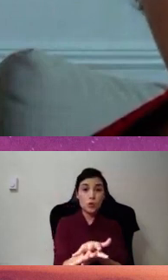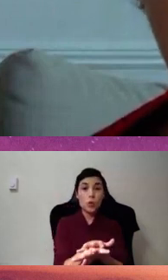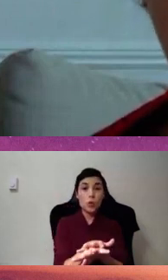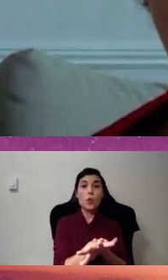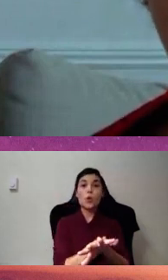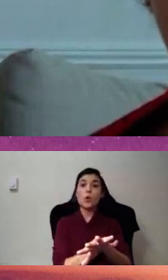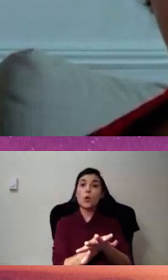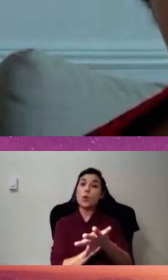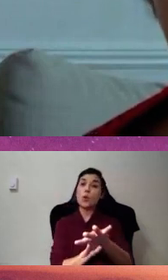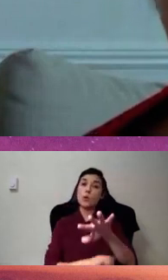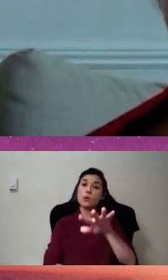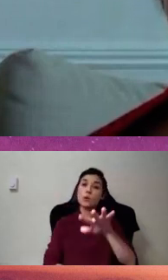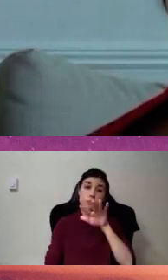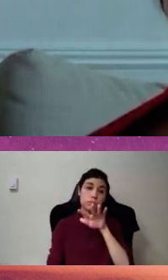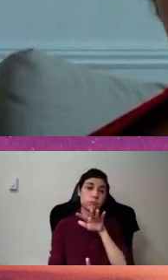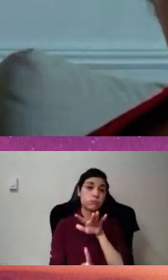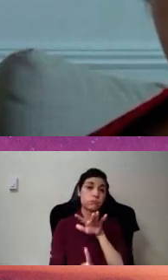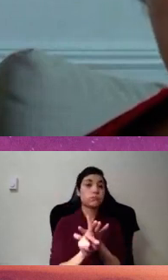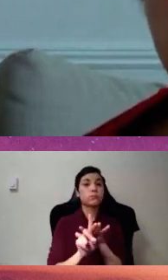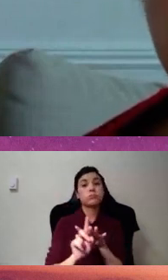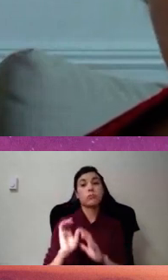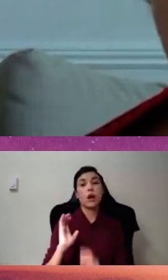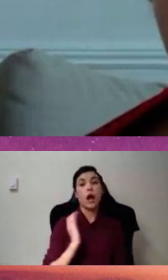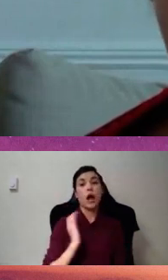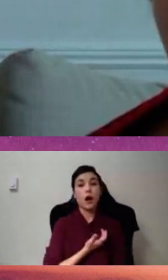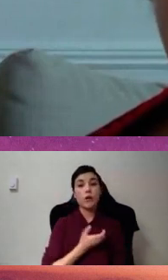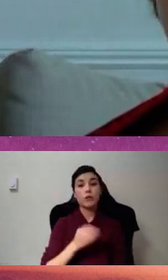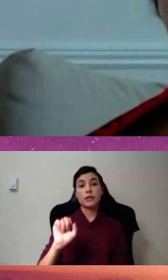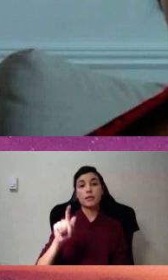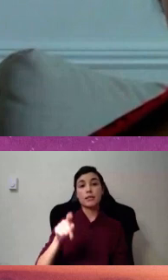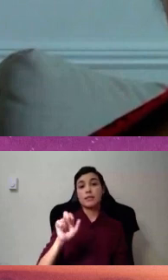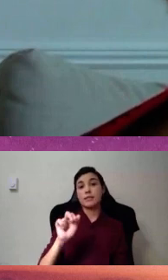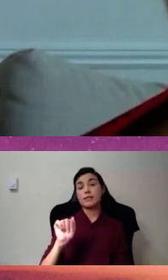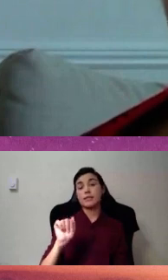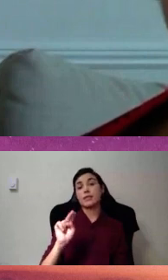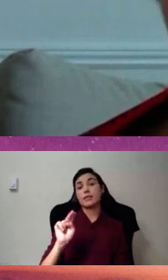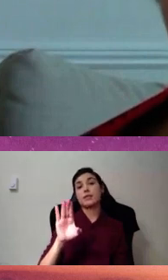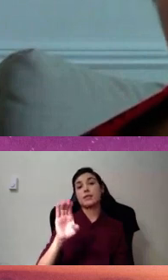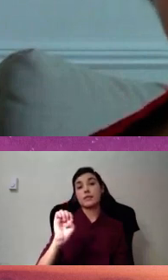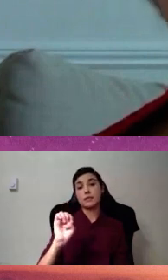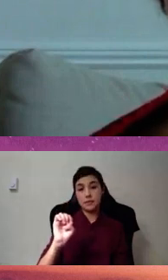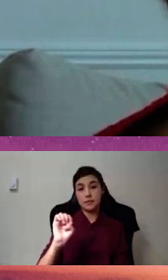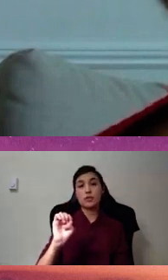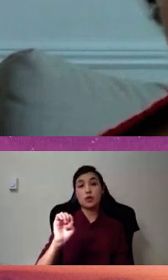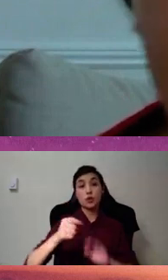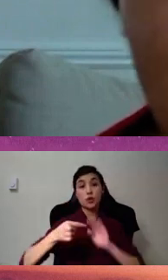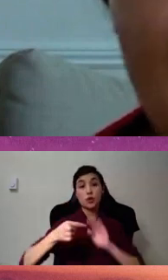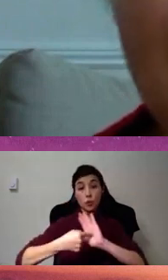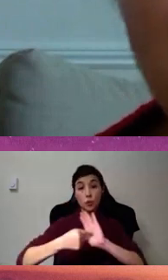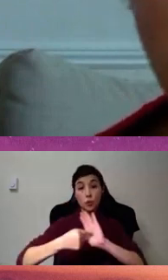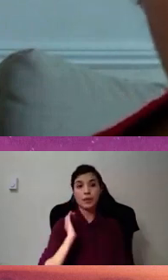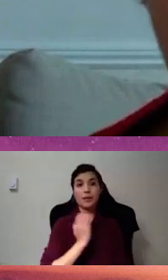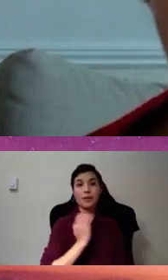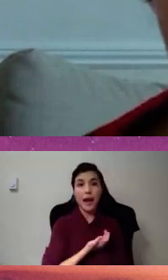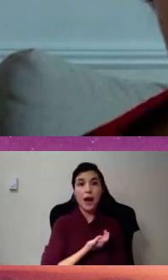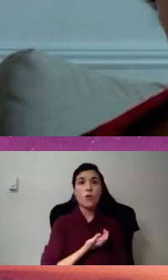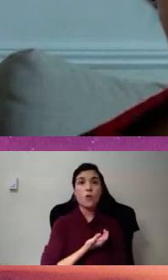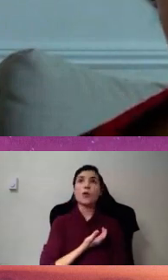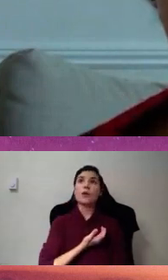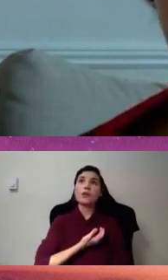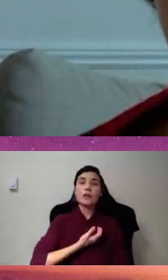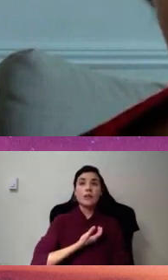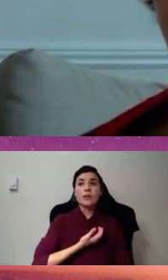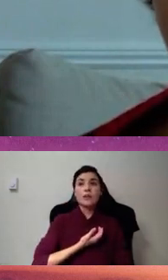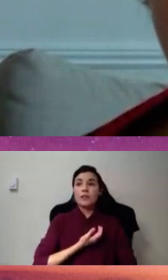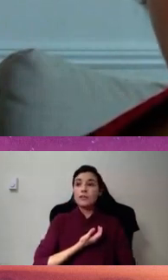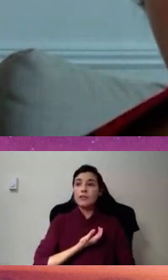by the way of irrefutable and undeniable service to our communities. This is the way we protest. And we are